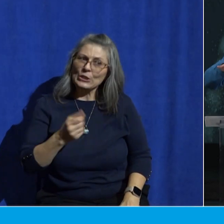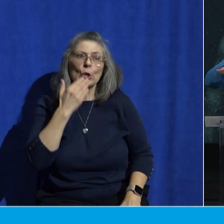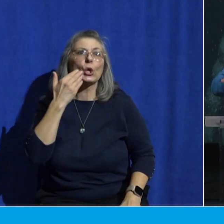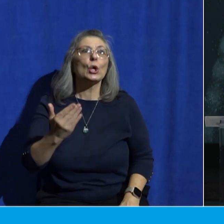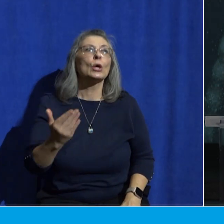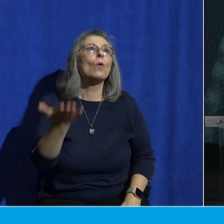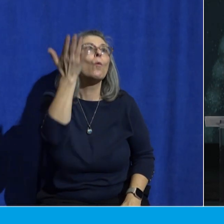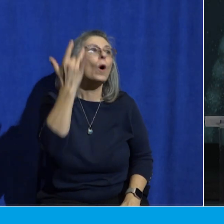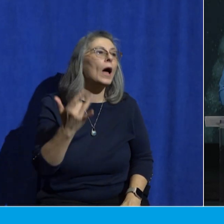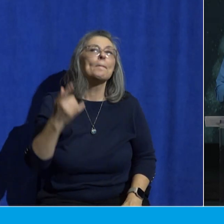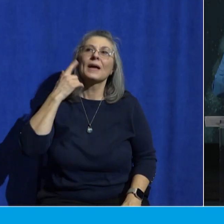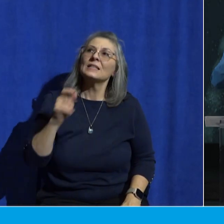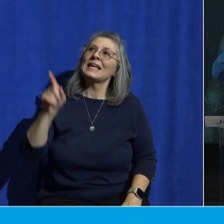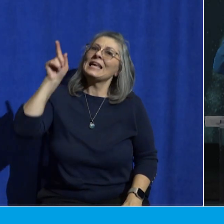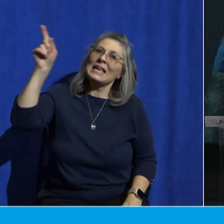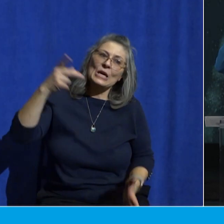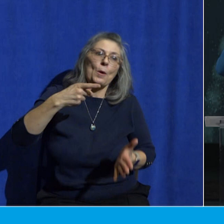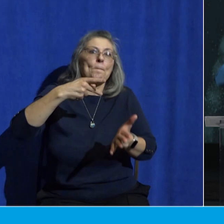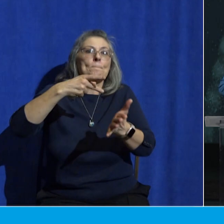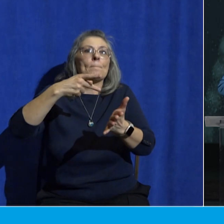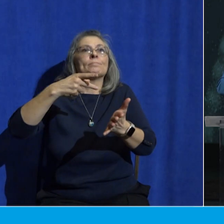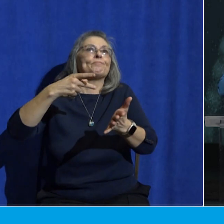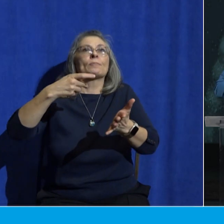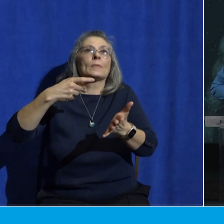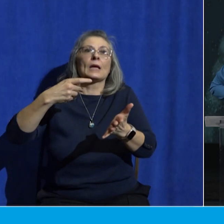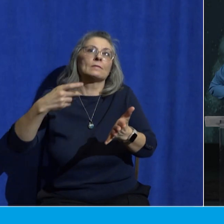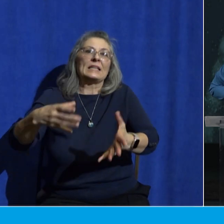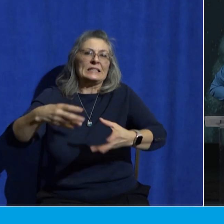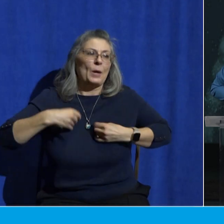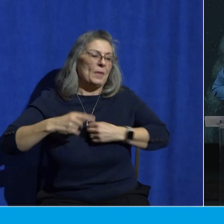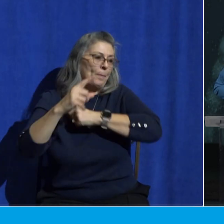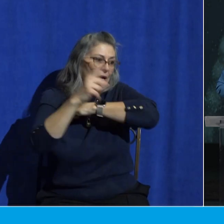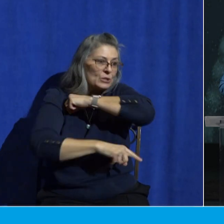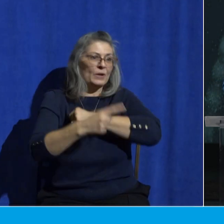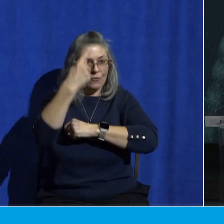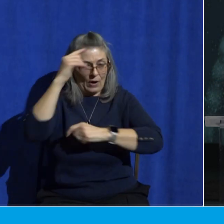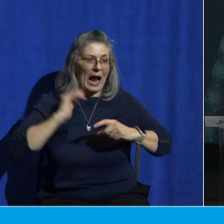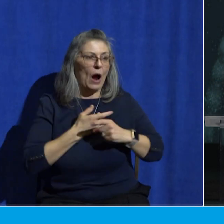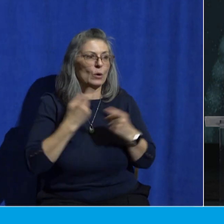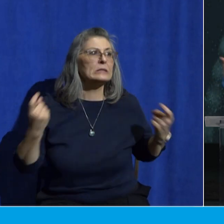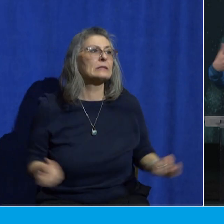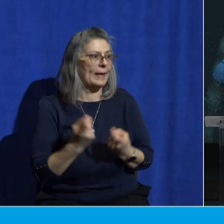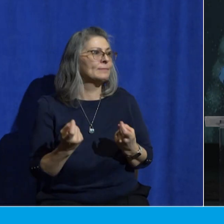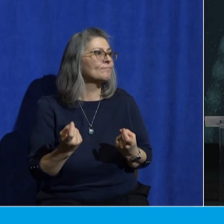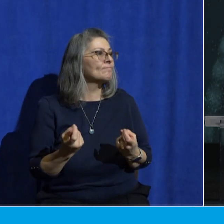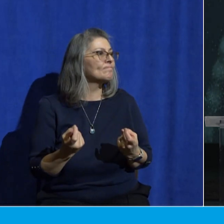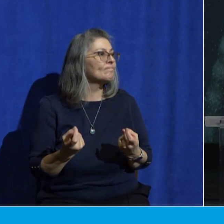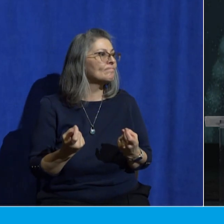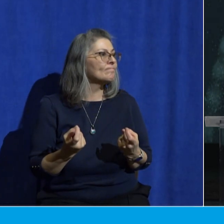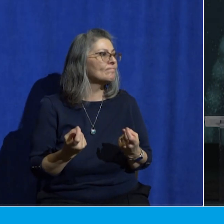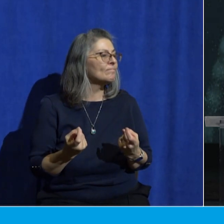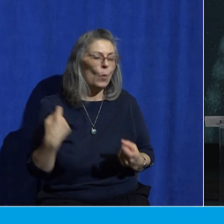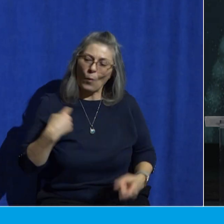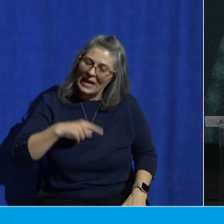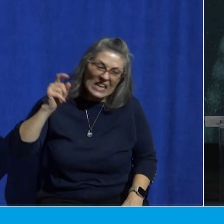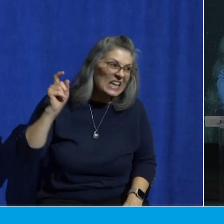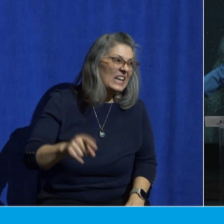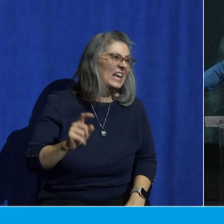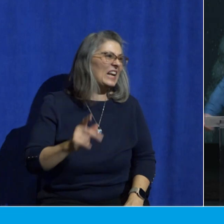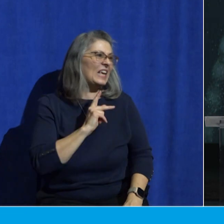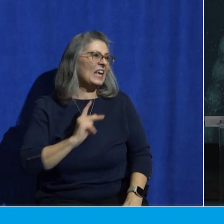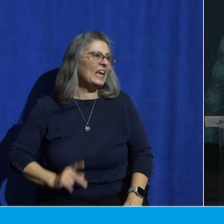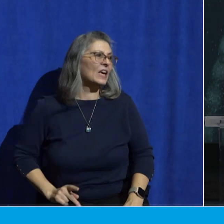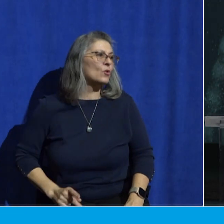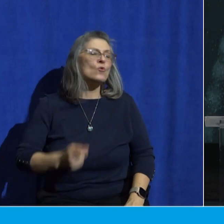because he is paying the price for our sins. We need a king who can